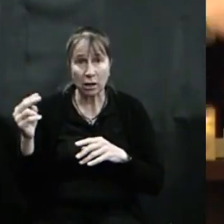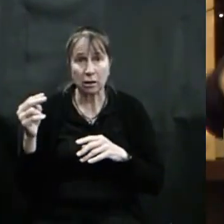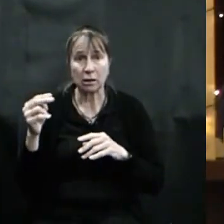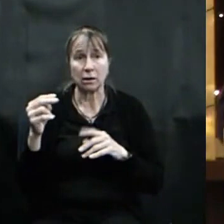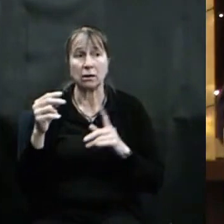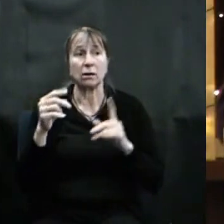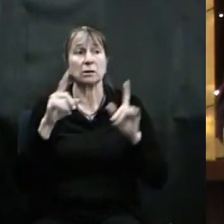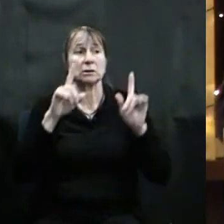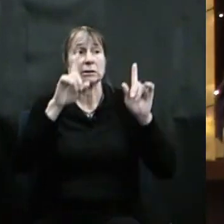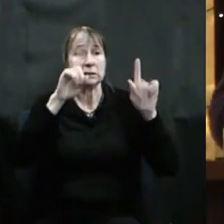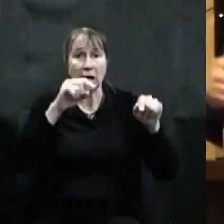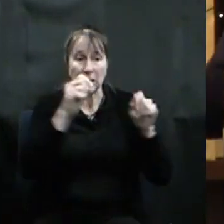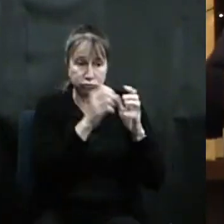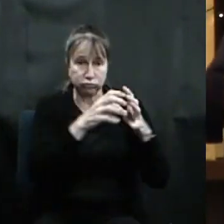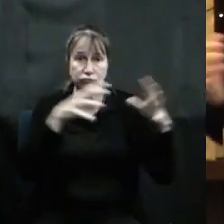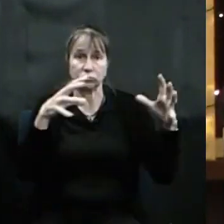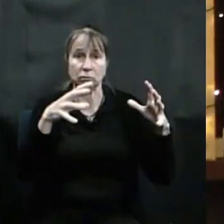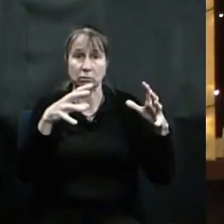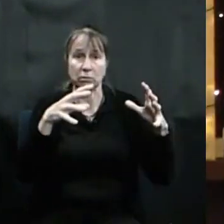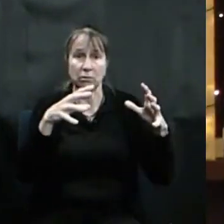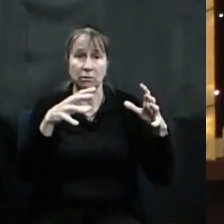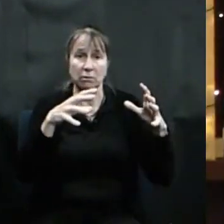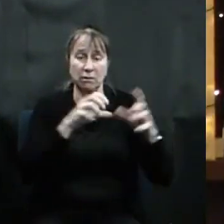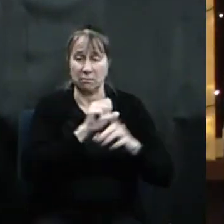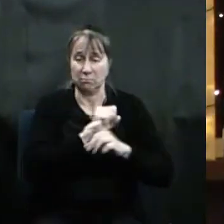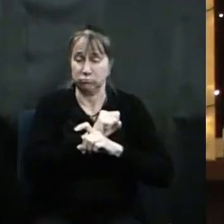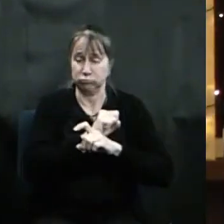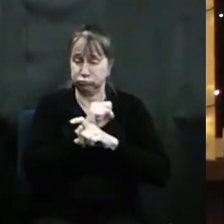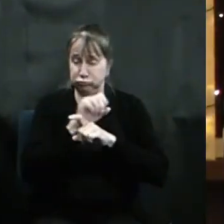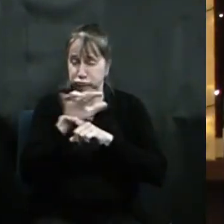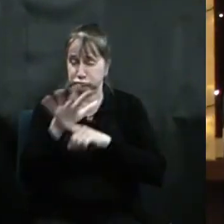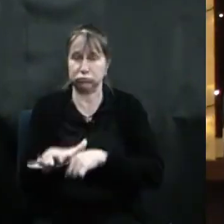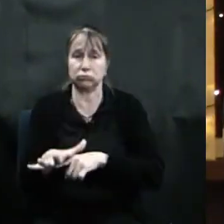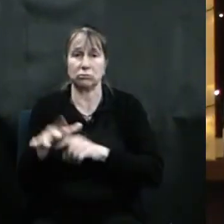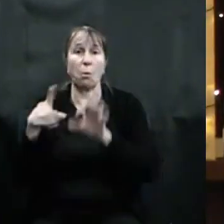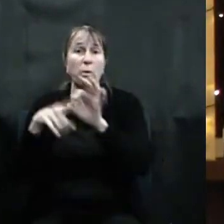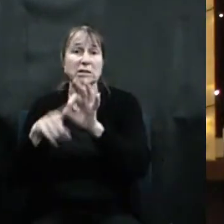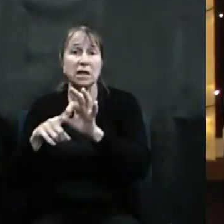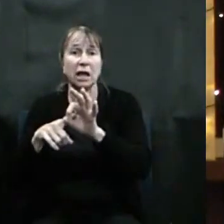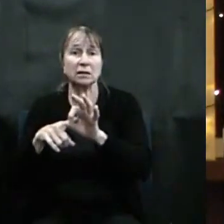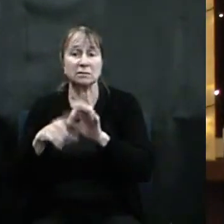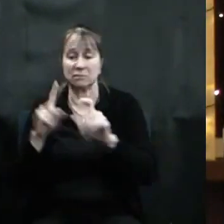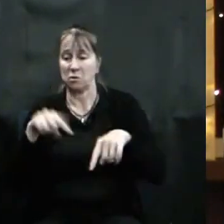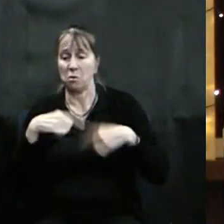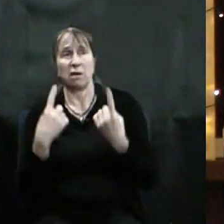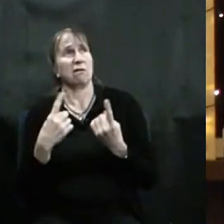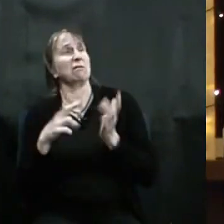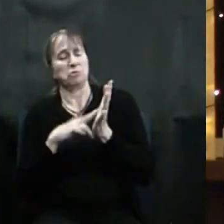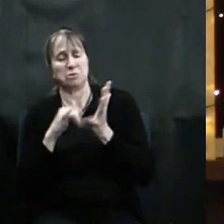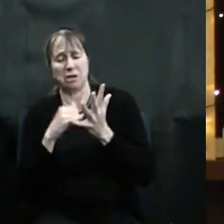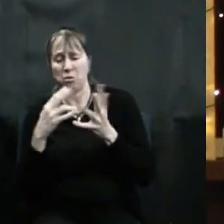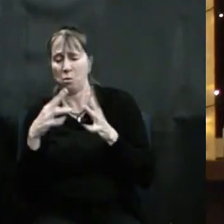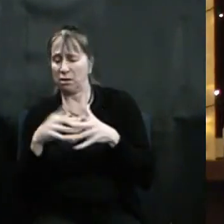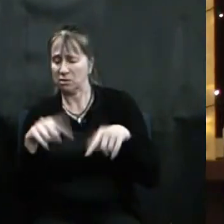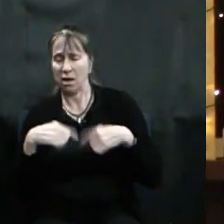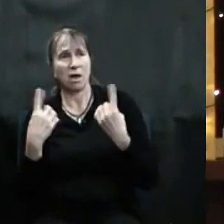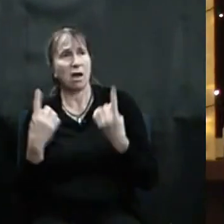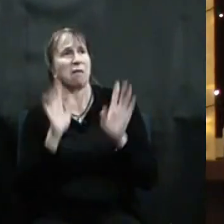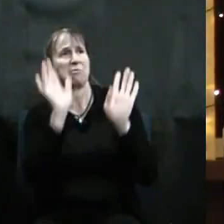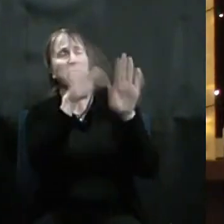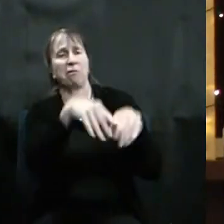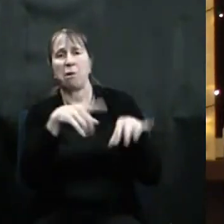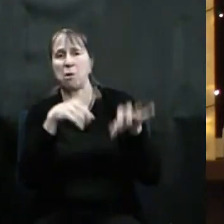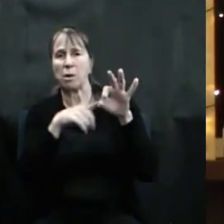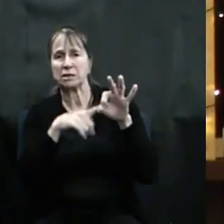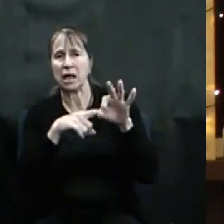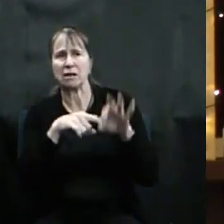invaded Queensland, I mean, we wouldn't be worried. What's a few Queenslanders amongst friends? Who cares? They wouldn't even open up the